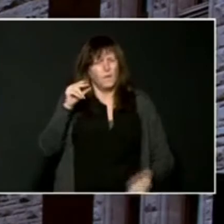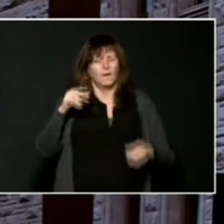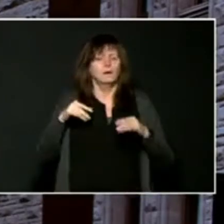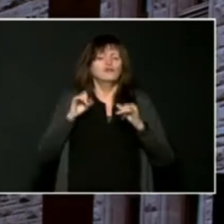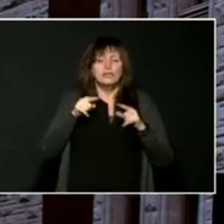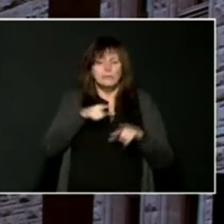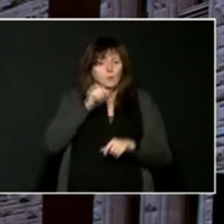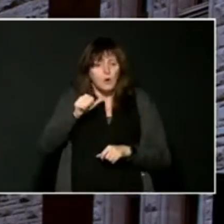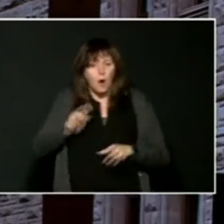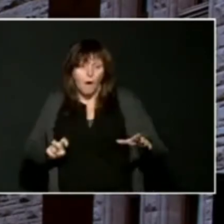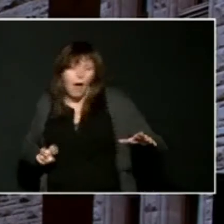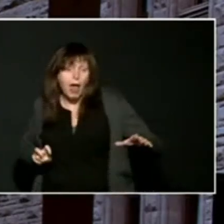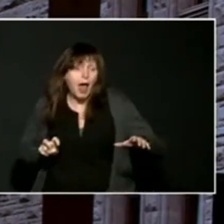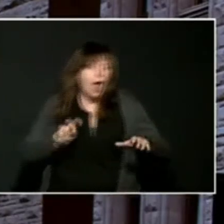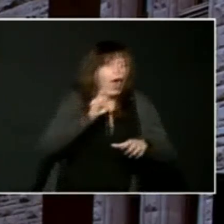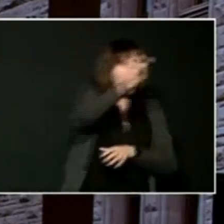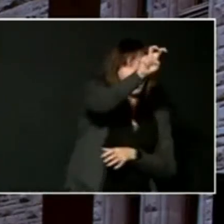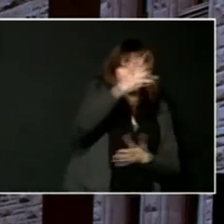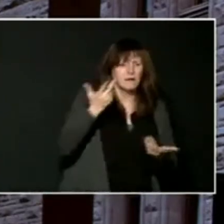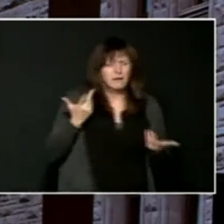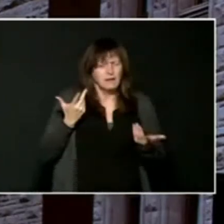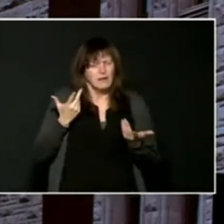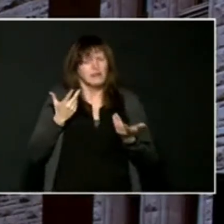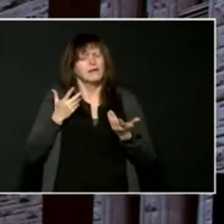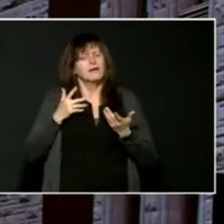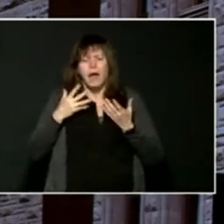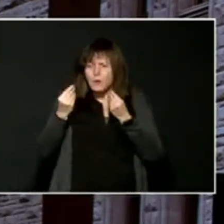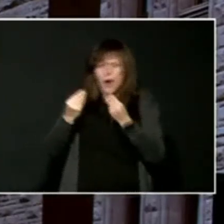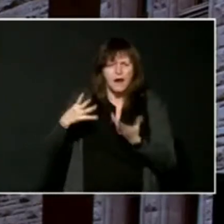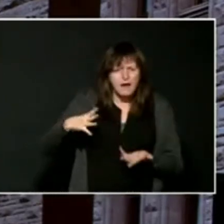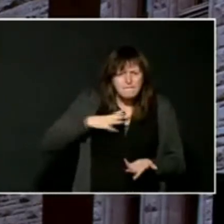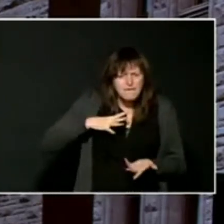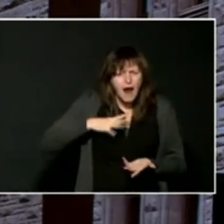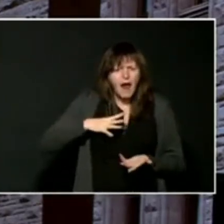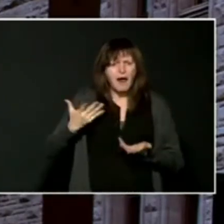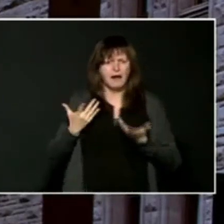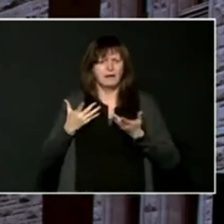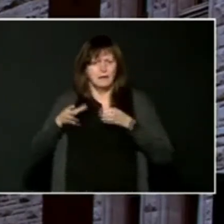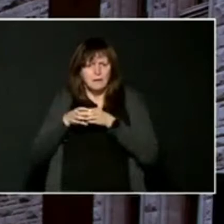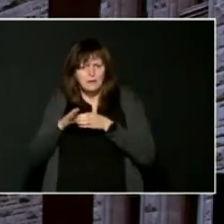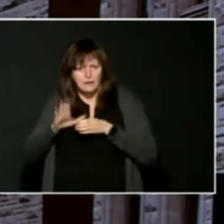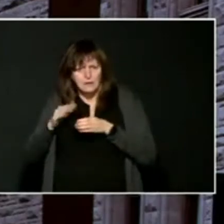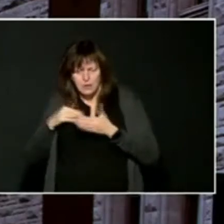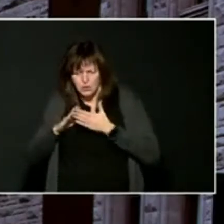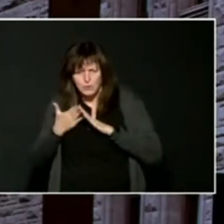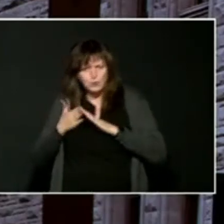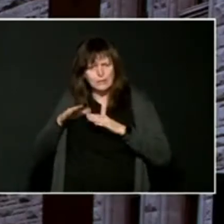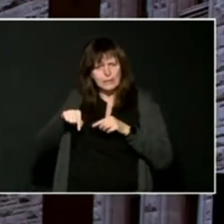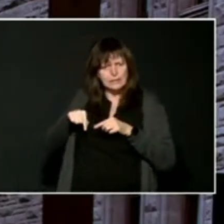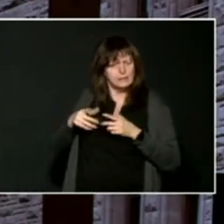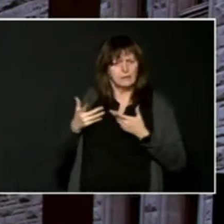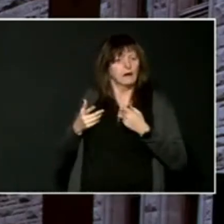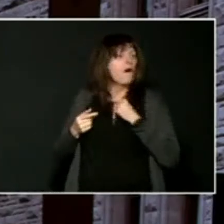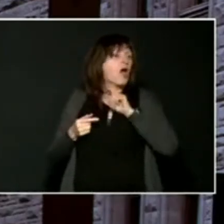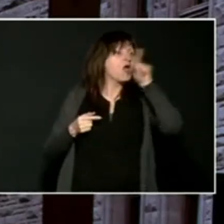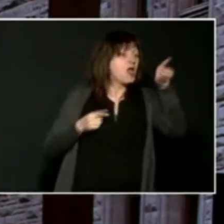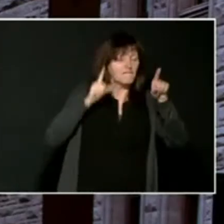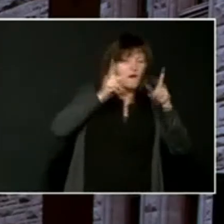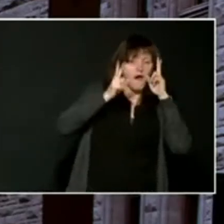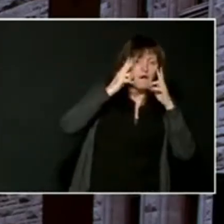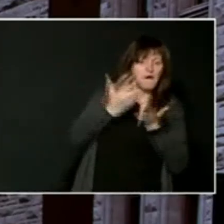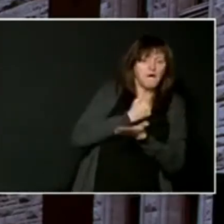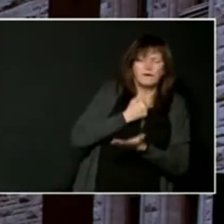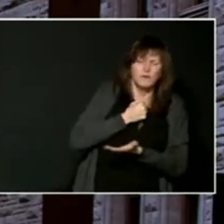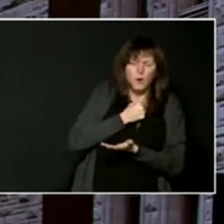said, you can take it outdoors. So it would be unusual to say go outdoors, but don't stay inside the house at the